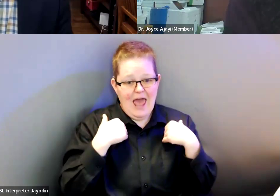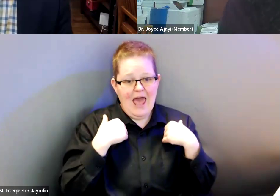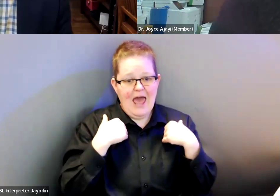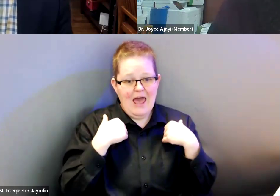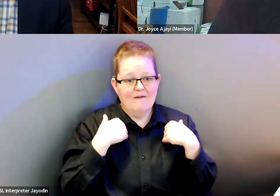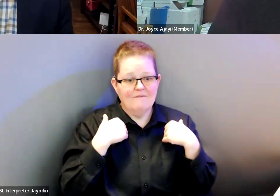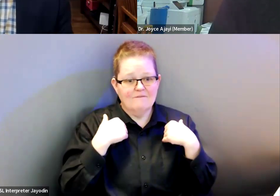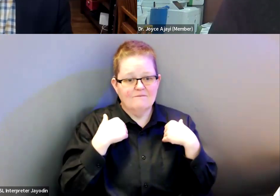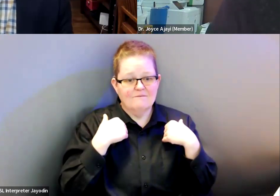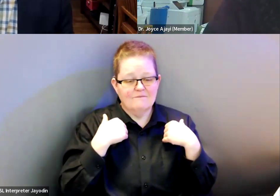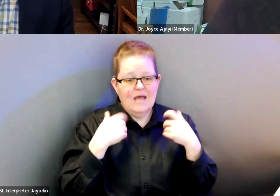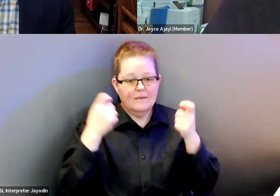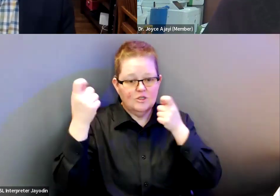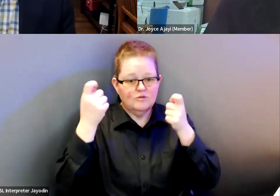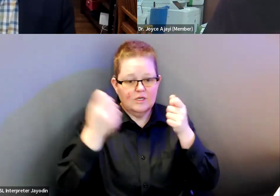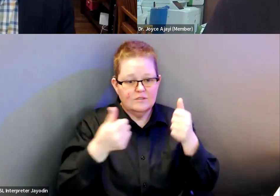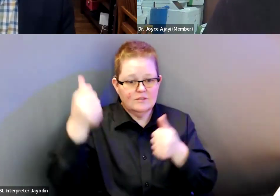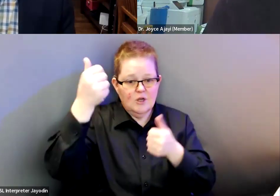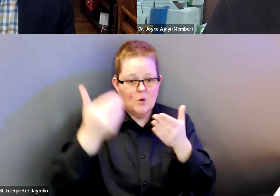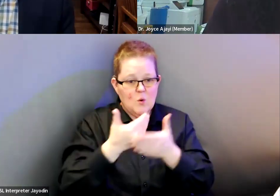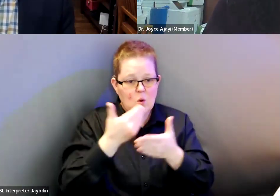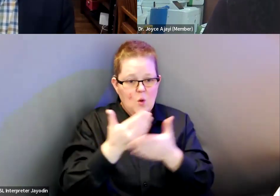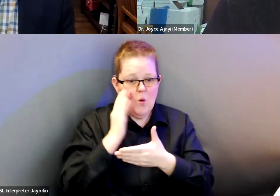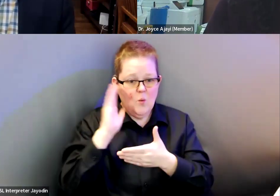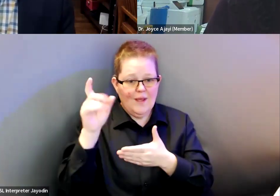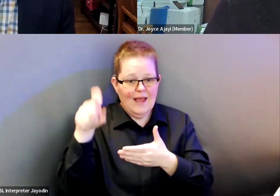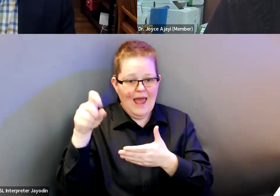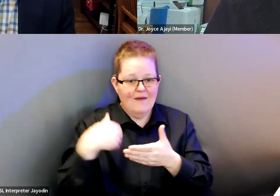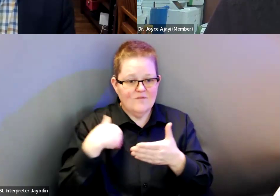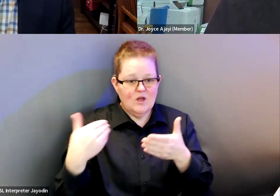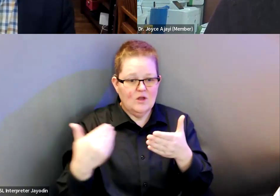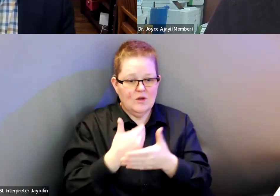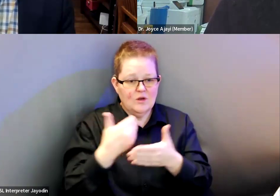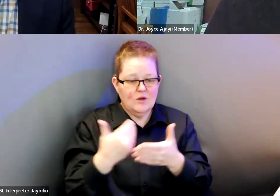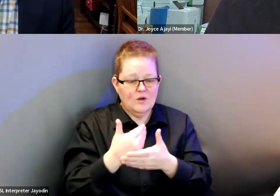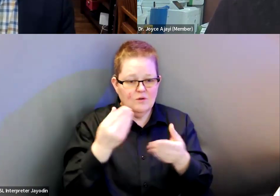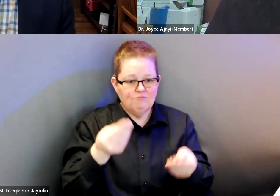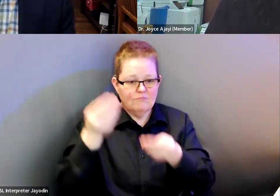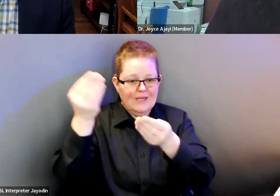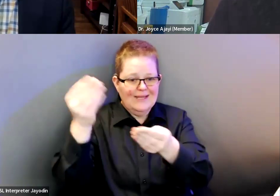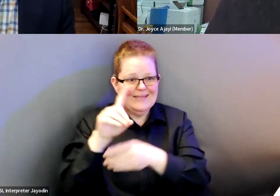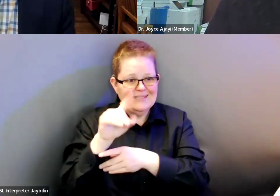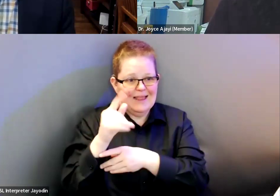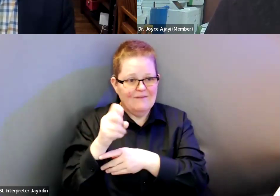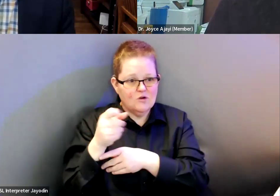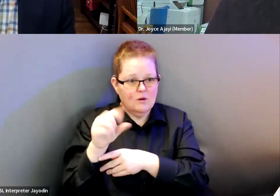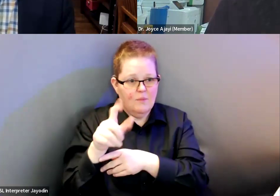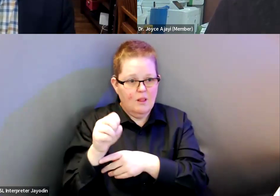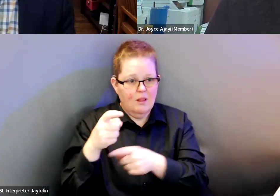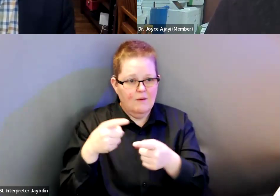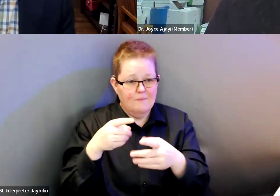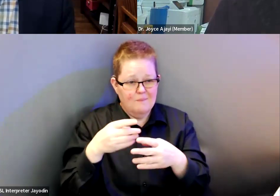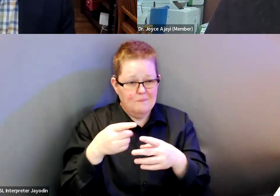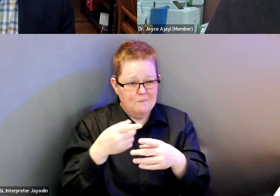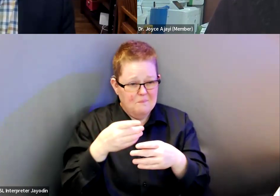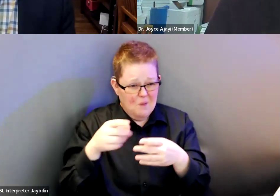administration does, we still have to produce the deliverable by December, right?